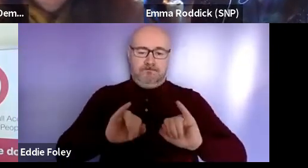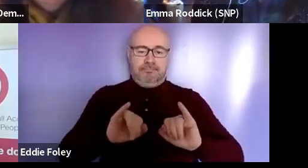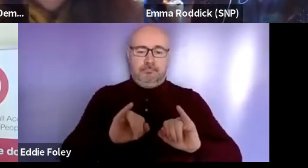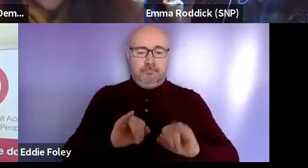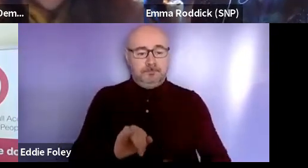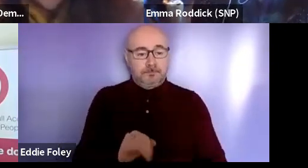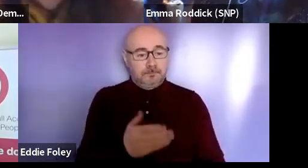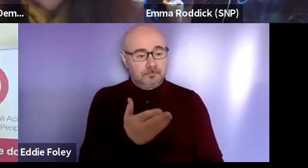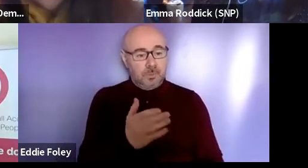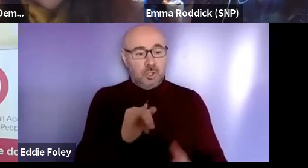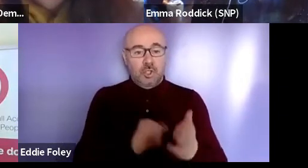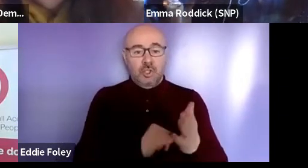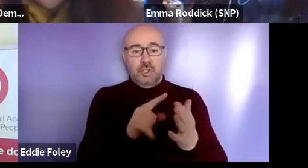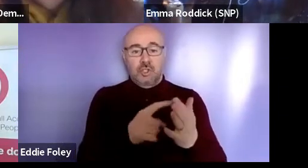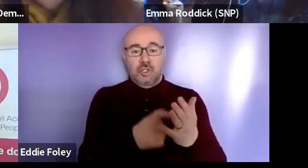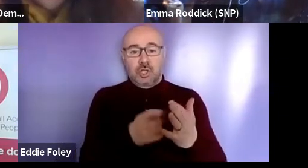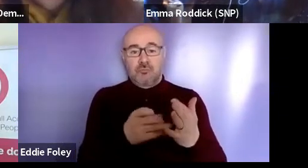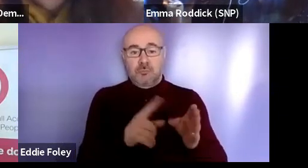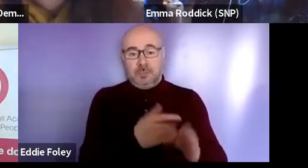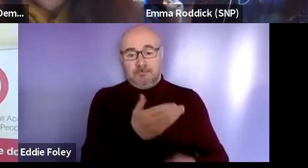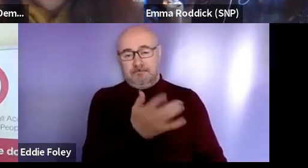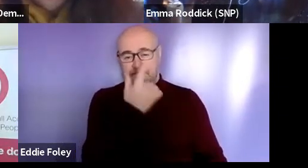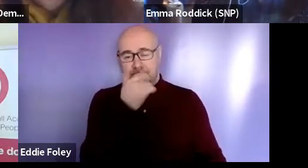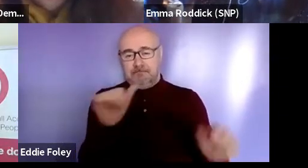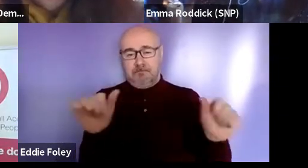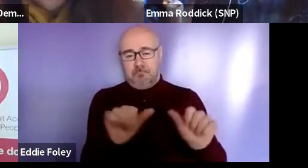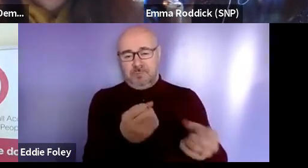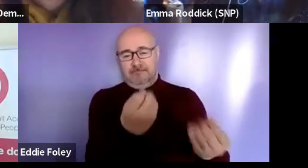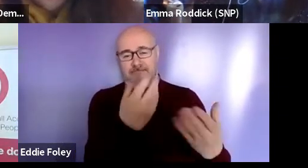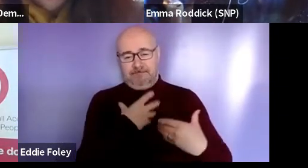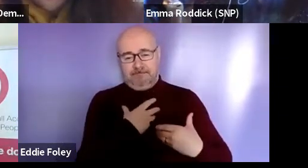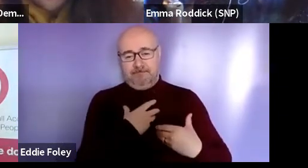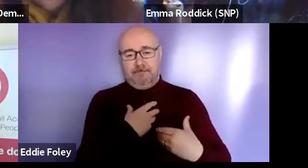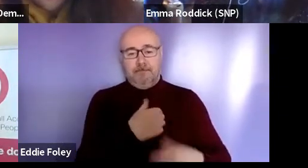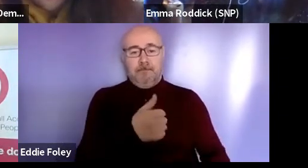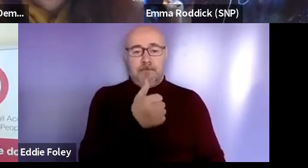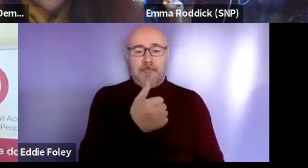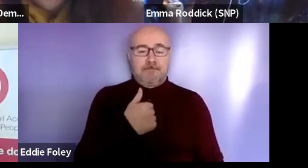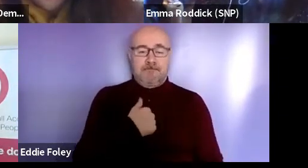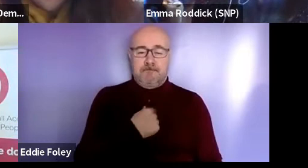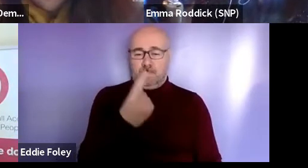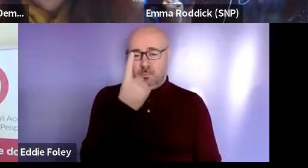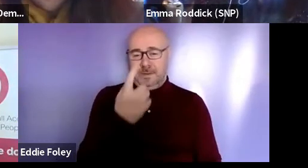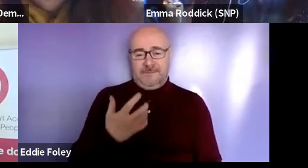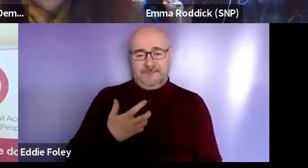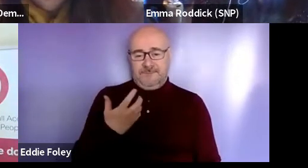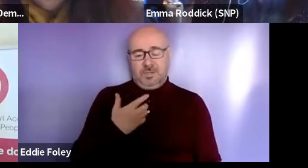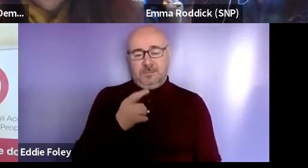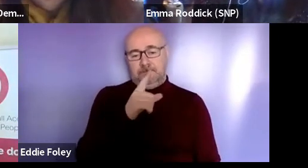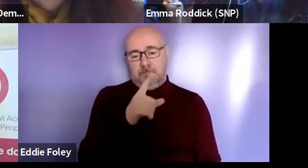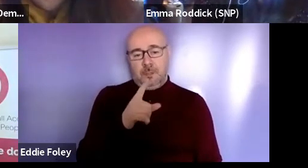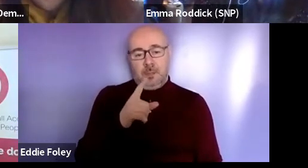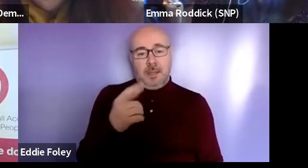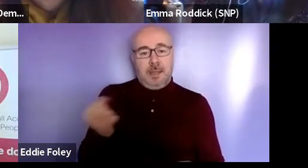Balfour, if I could ask you to respond quite briefly, that would be marvellous. Thank you. Yeah, I think my biggest frustration is that we have not devolved all the powers that we